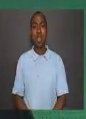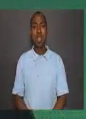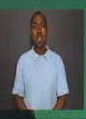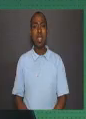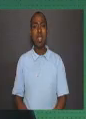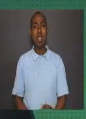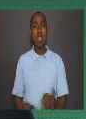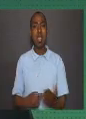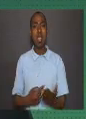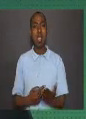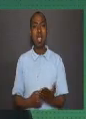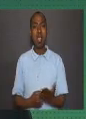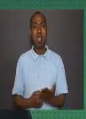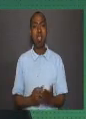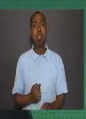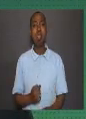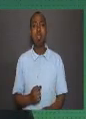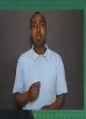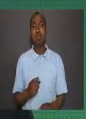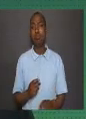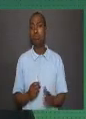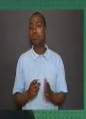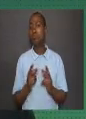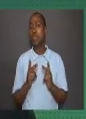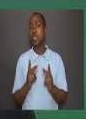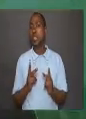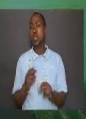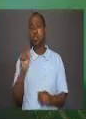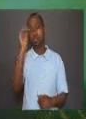almost everyone who becomes infected by them.